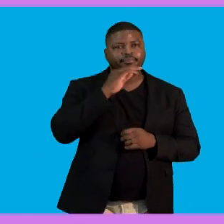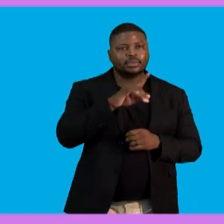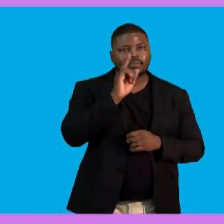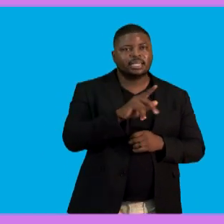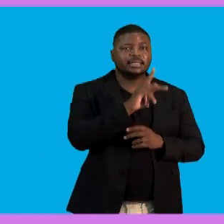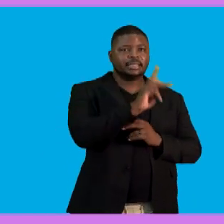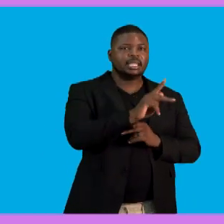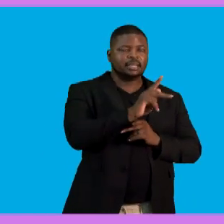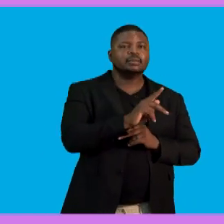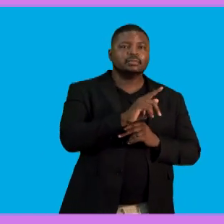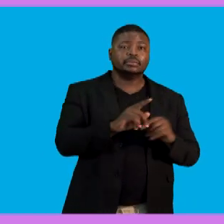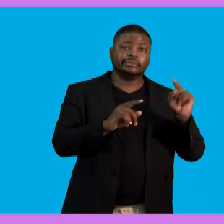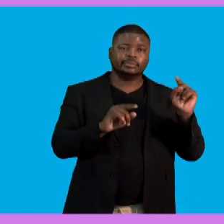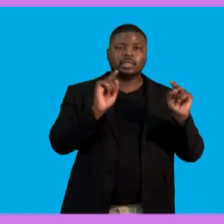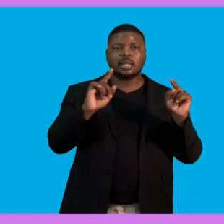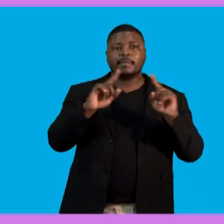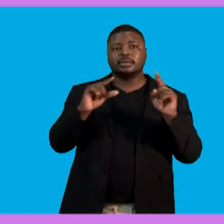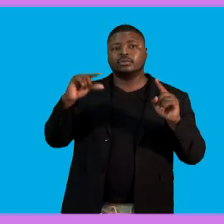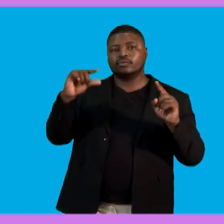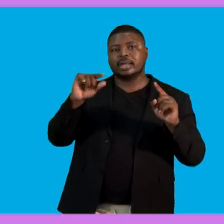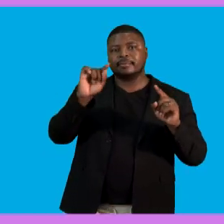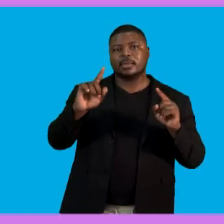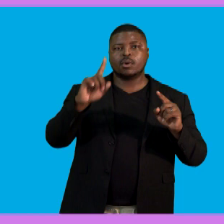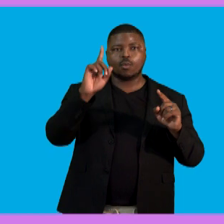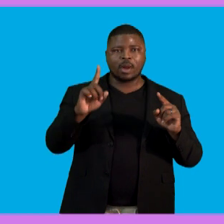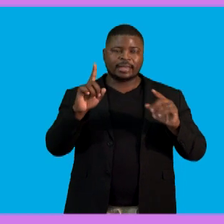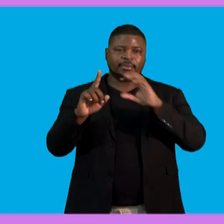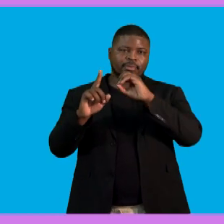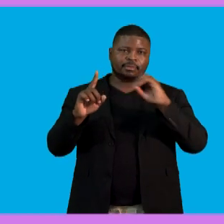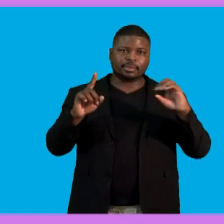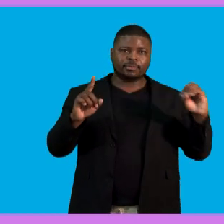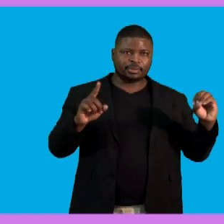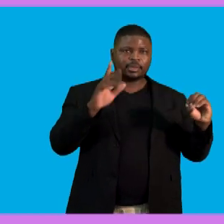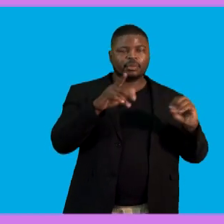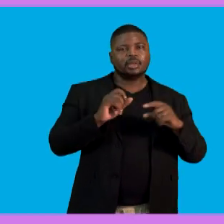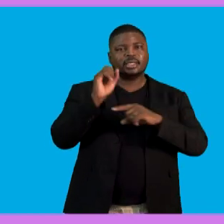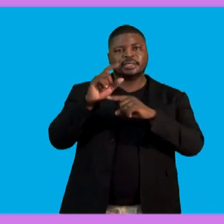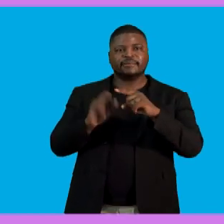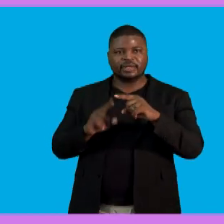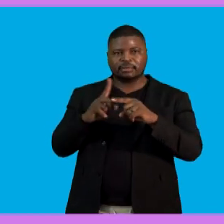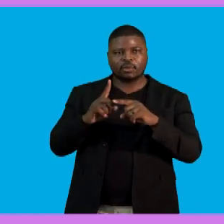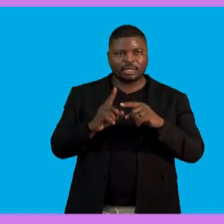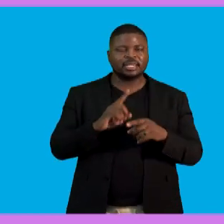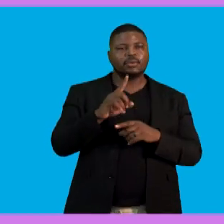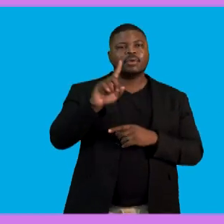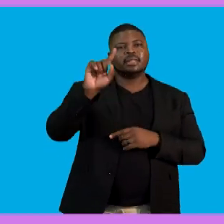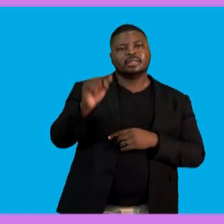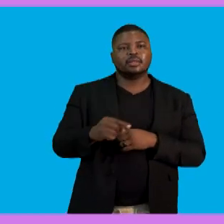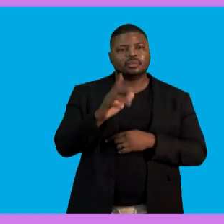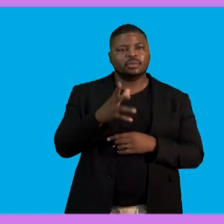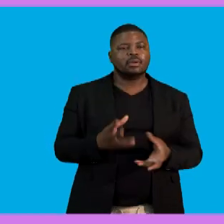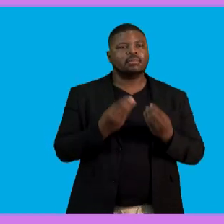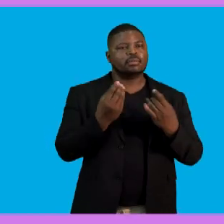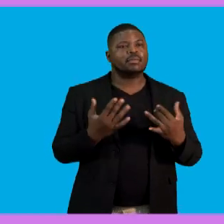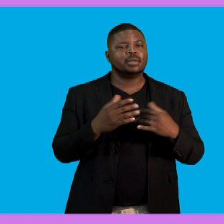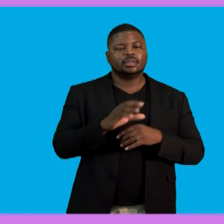our K. Where we start, we put a 1, and then we've got zeros up until where we're going. Then we divide by what? By 1,000, and